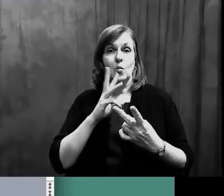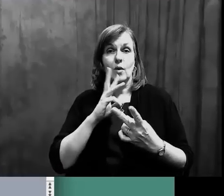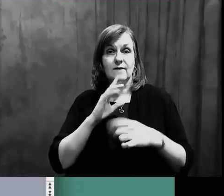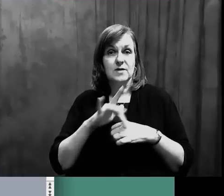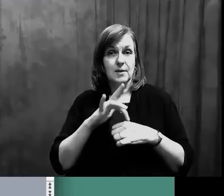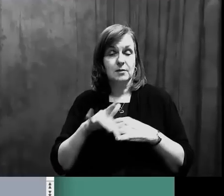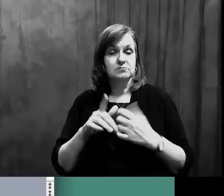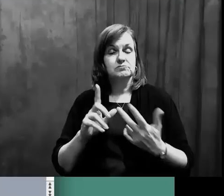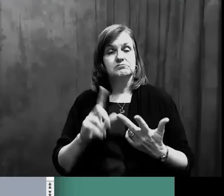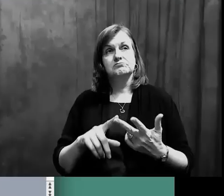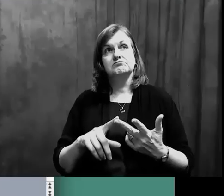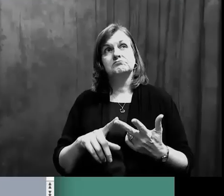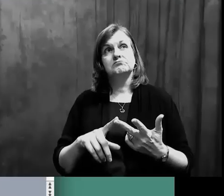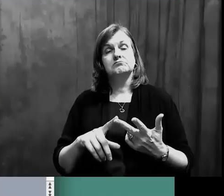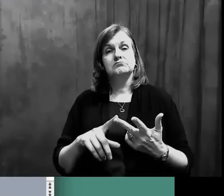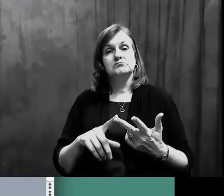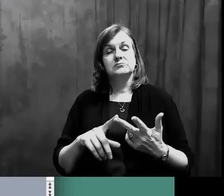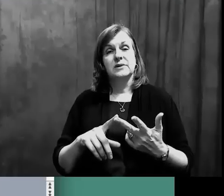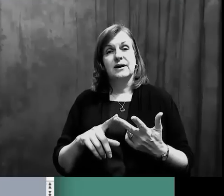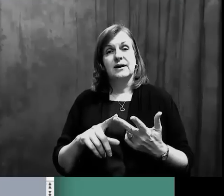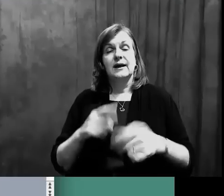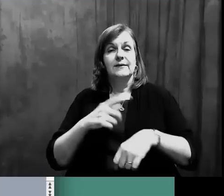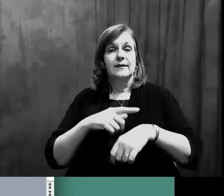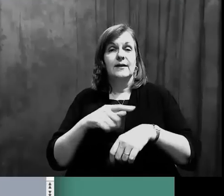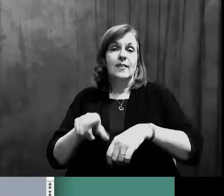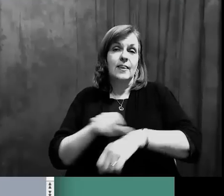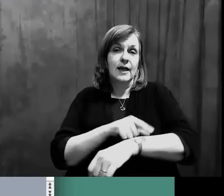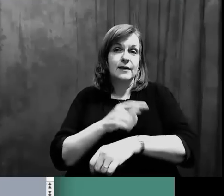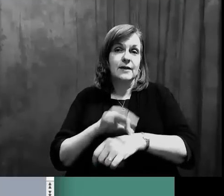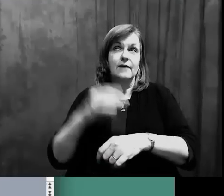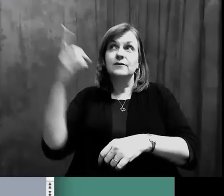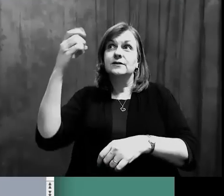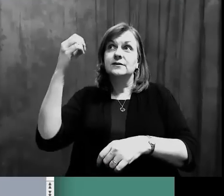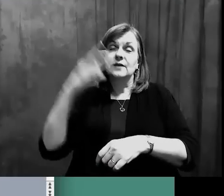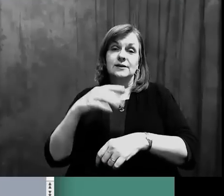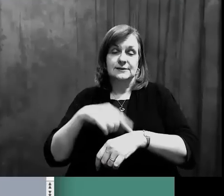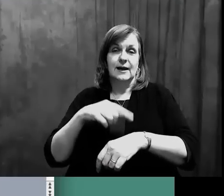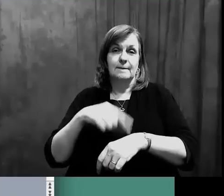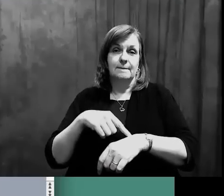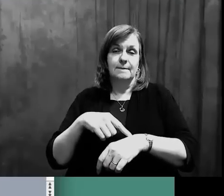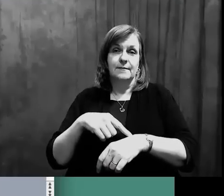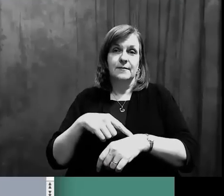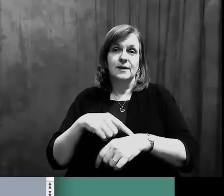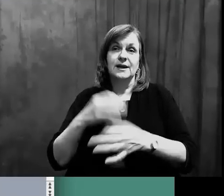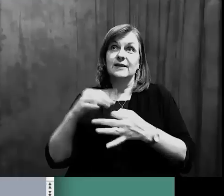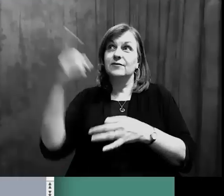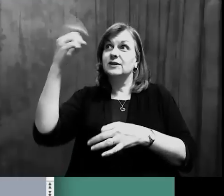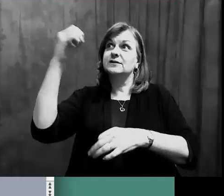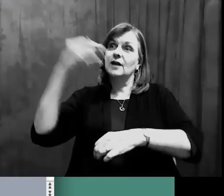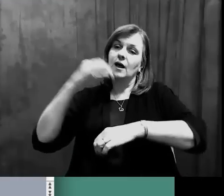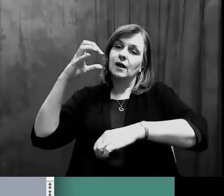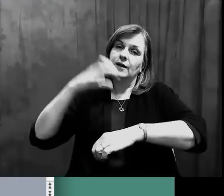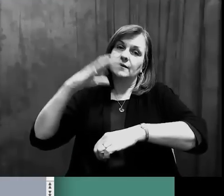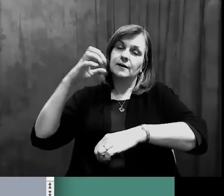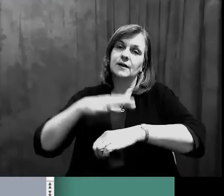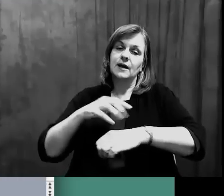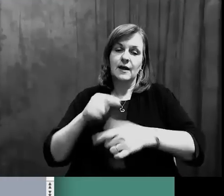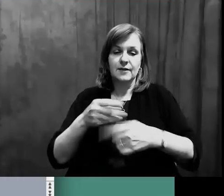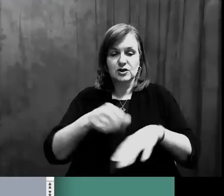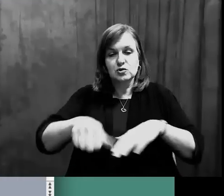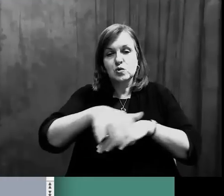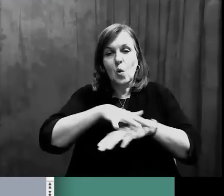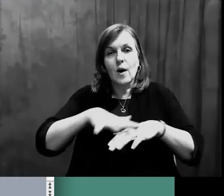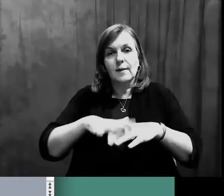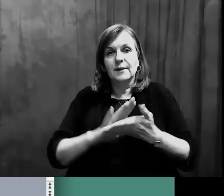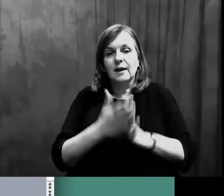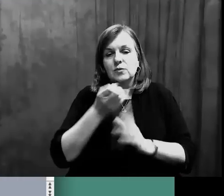We've probably talked about temperature, water, length of day, right?